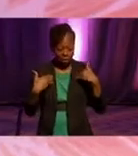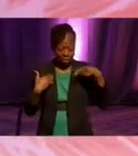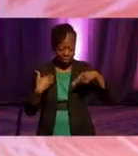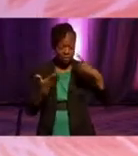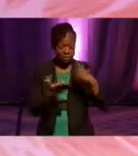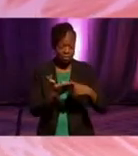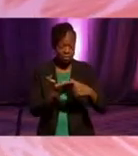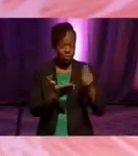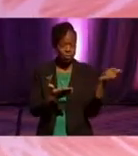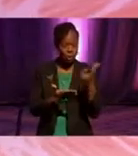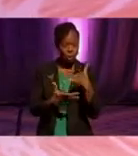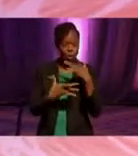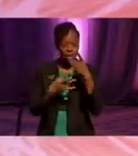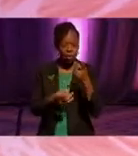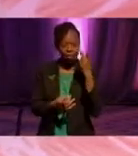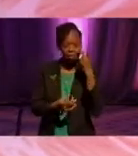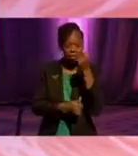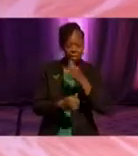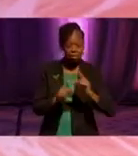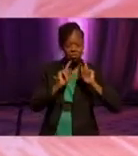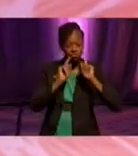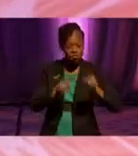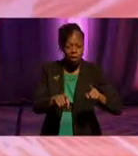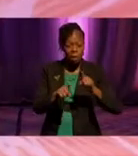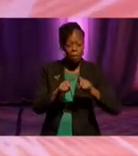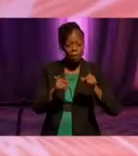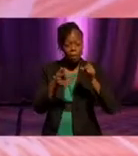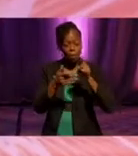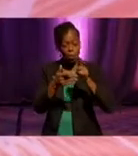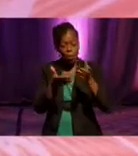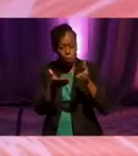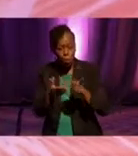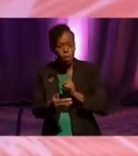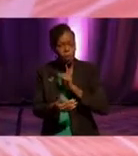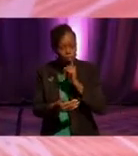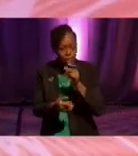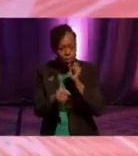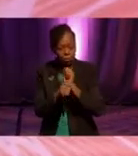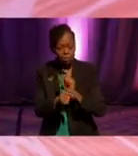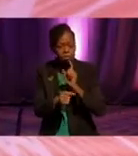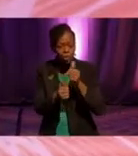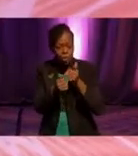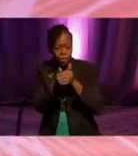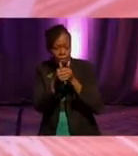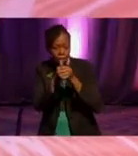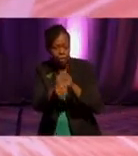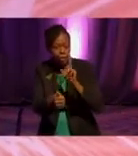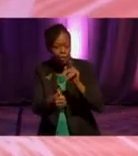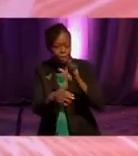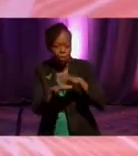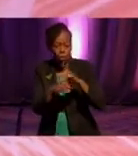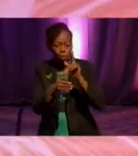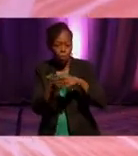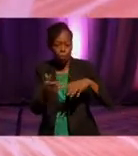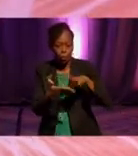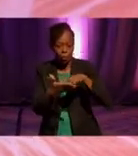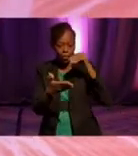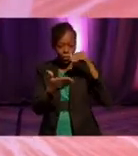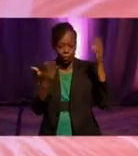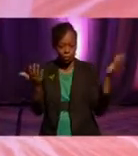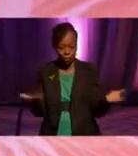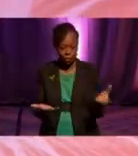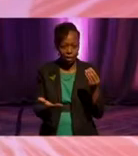we all like to see each other, that's fine, but what we really want is to make sure that we're following up on what we're learning, and